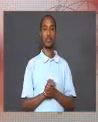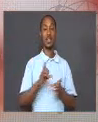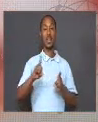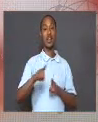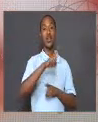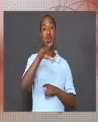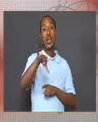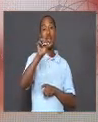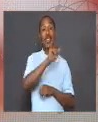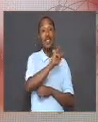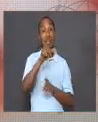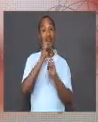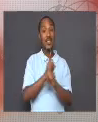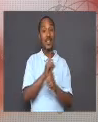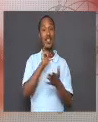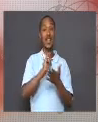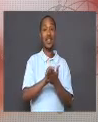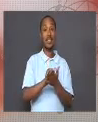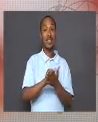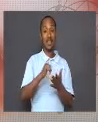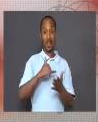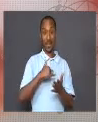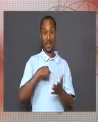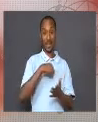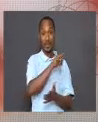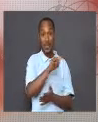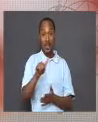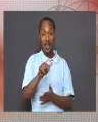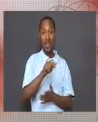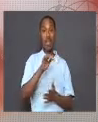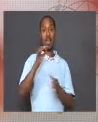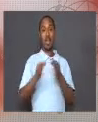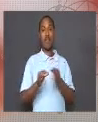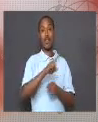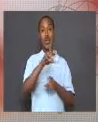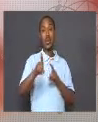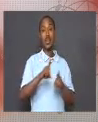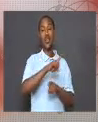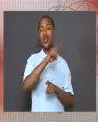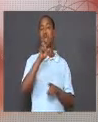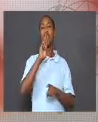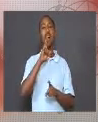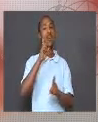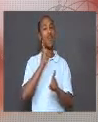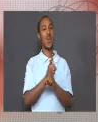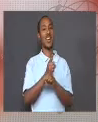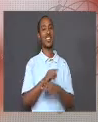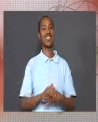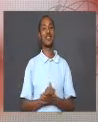Did you get the same answers that I did? If you did, then you are correct.